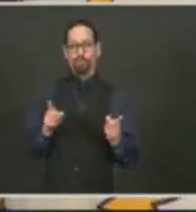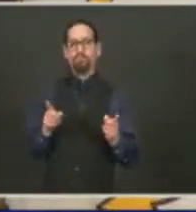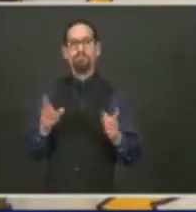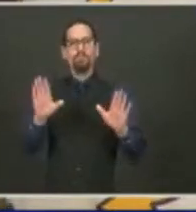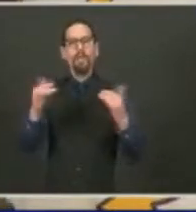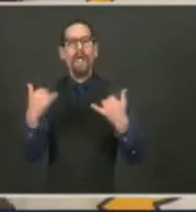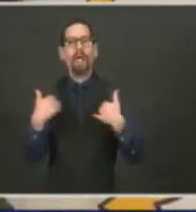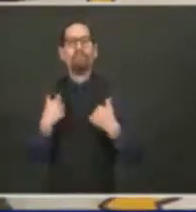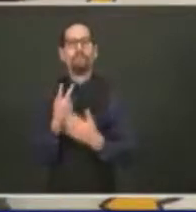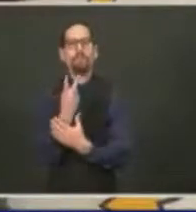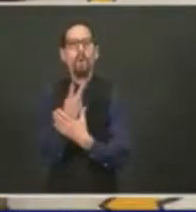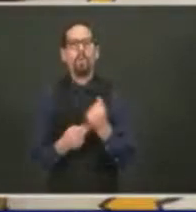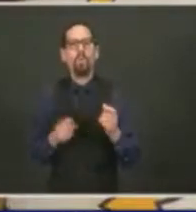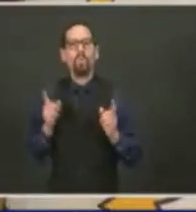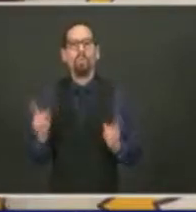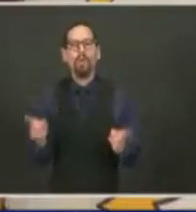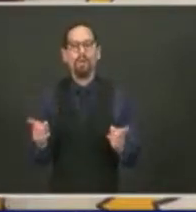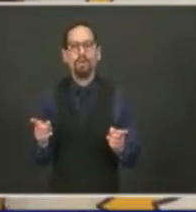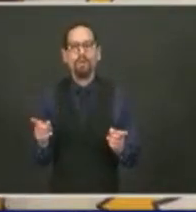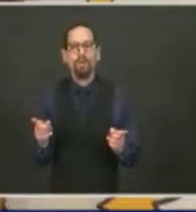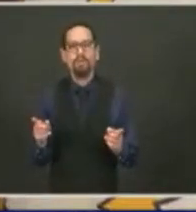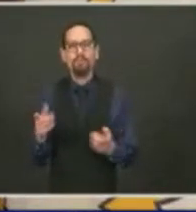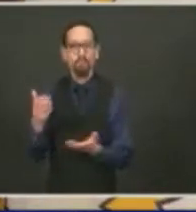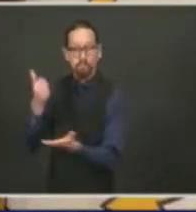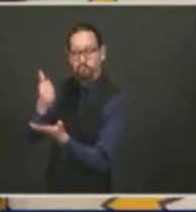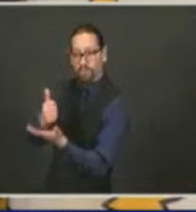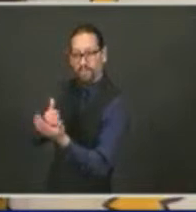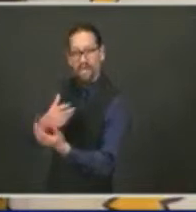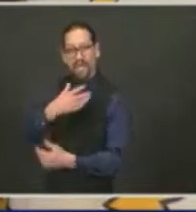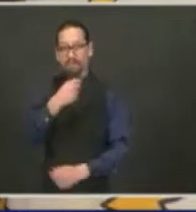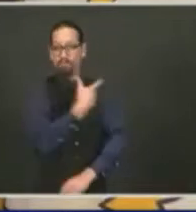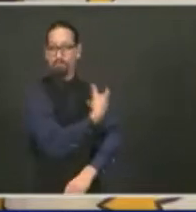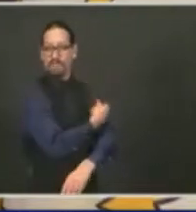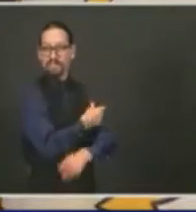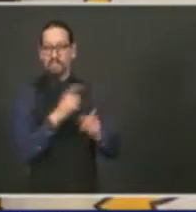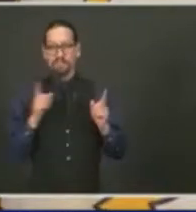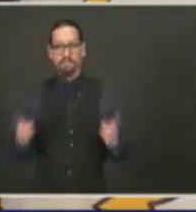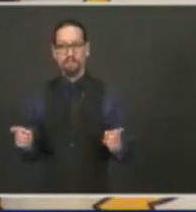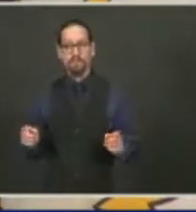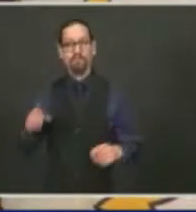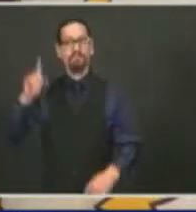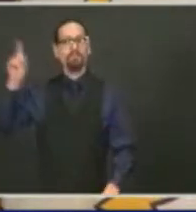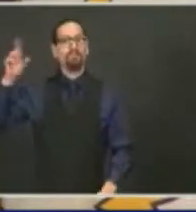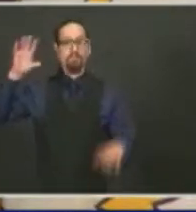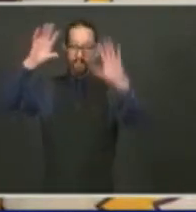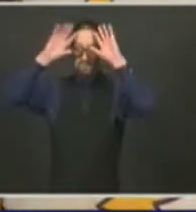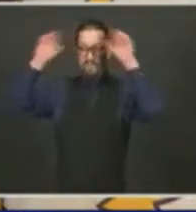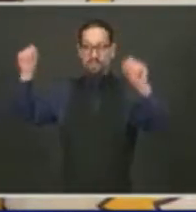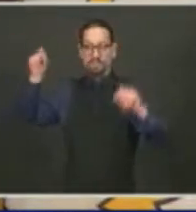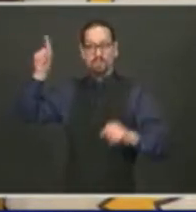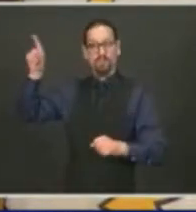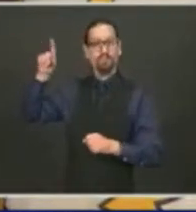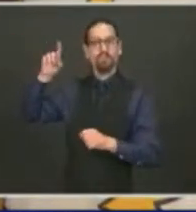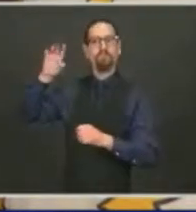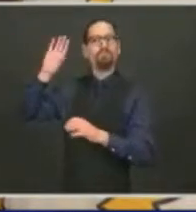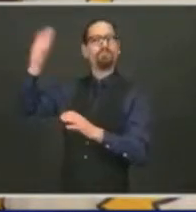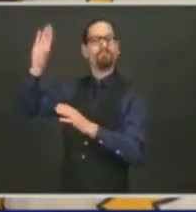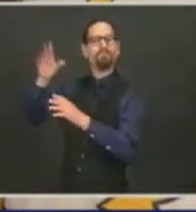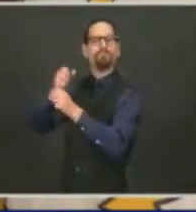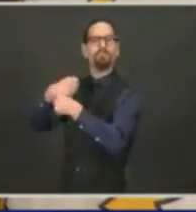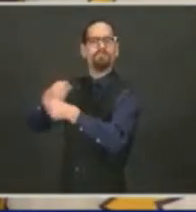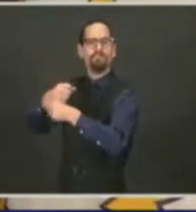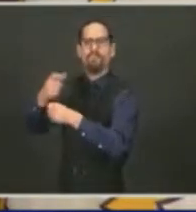treatment. So President Trump got the Regeneron product. Other people have gotten the Lilly product. They have long names. I don't even